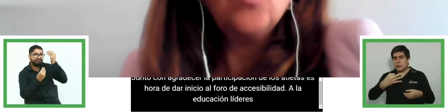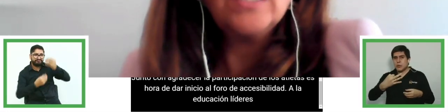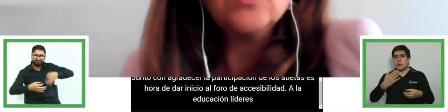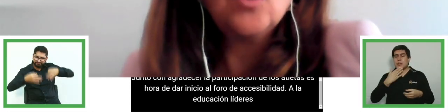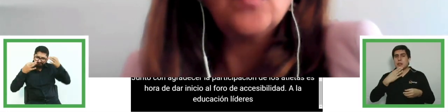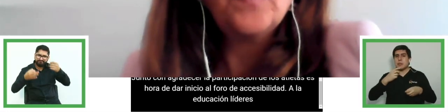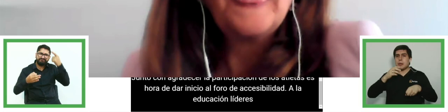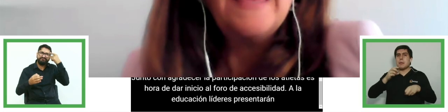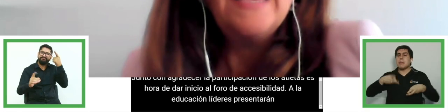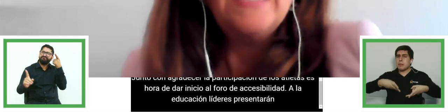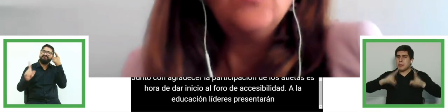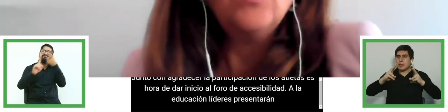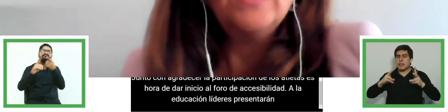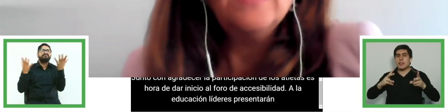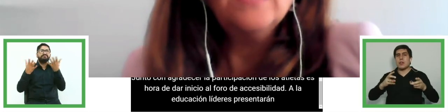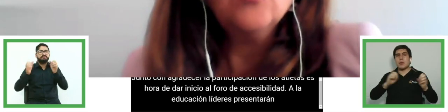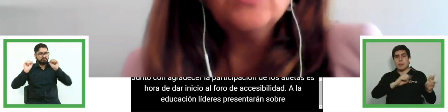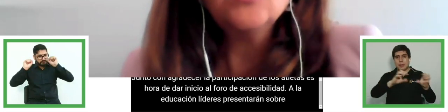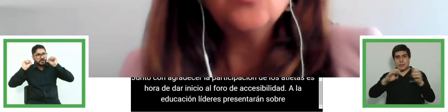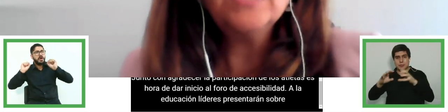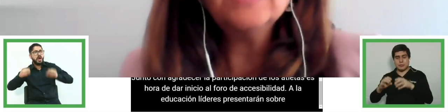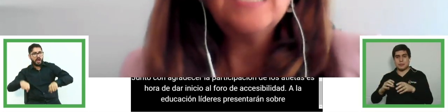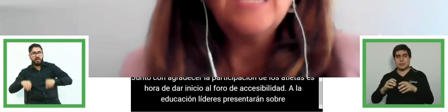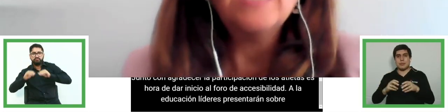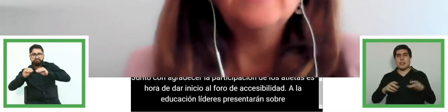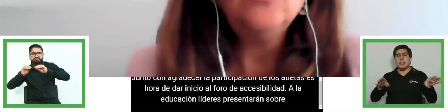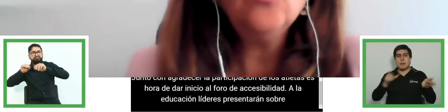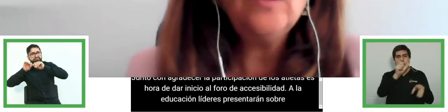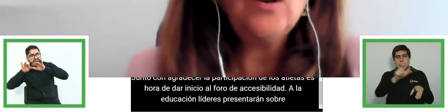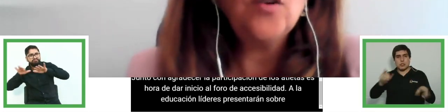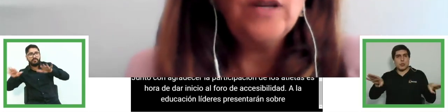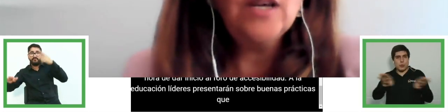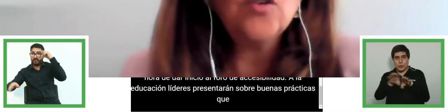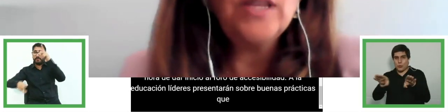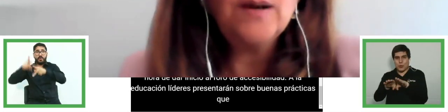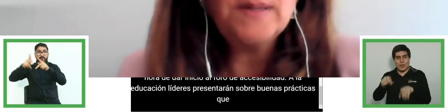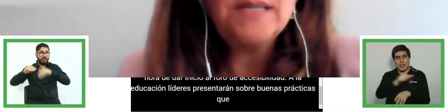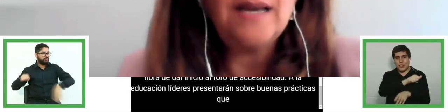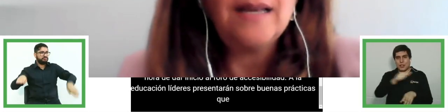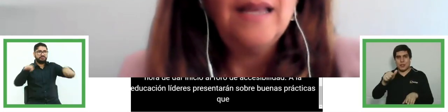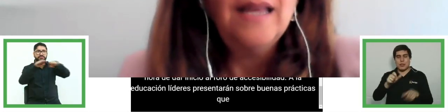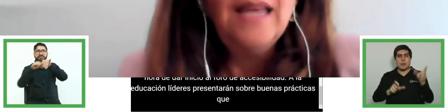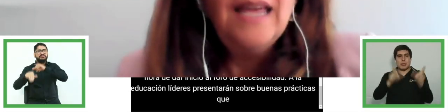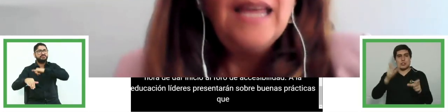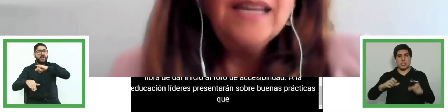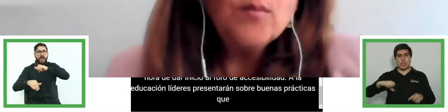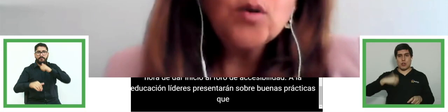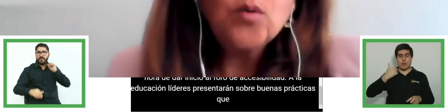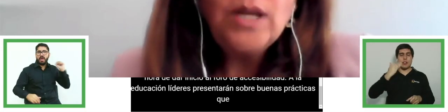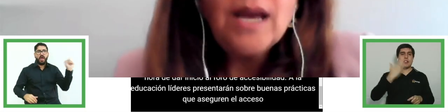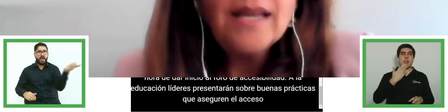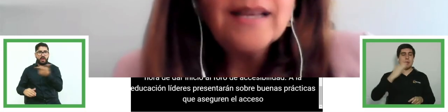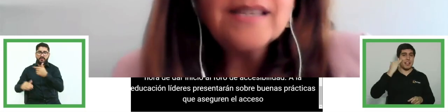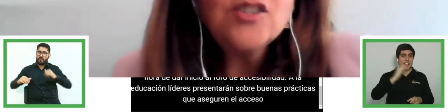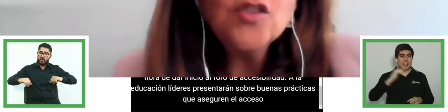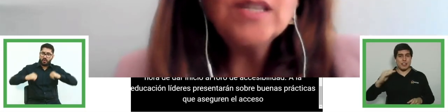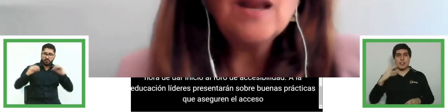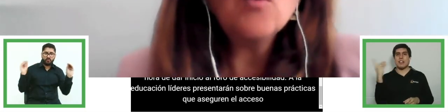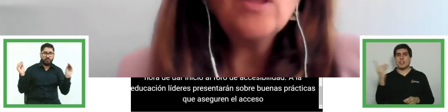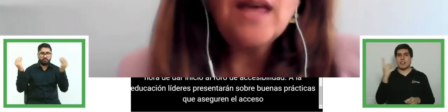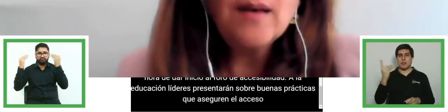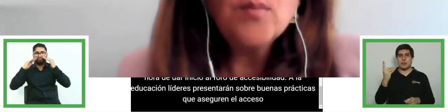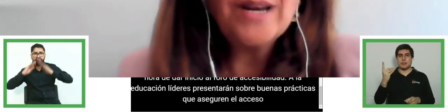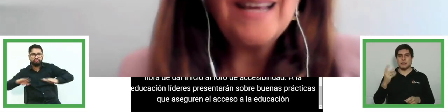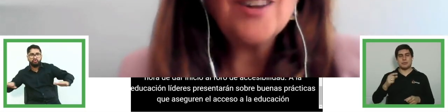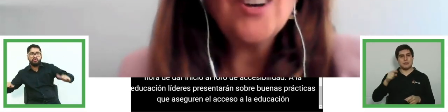in equal conditions to children and young people with disabilities. In this occasion, this session will be moderated by Ricardo